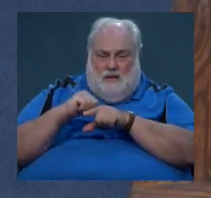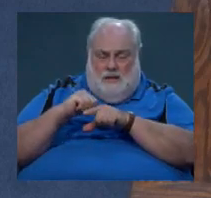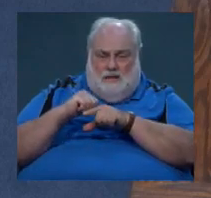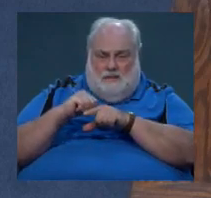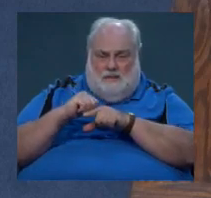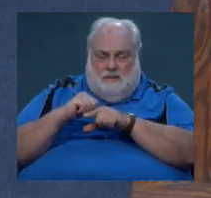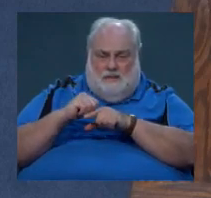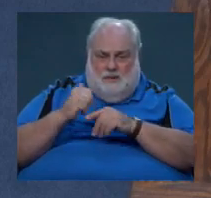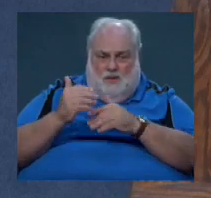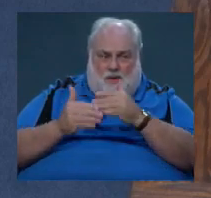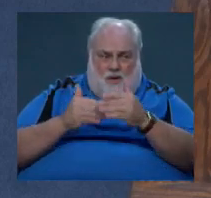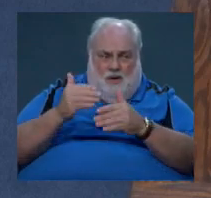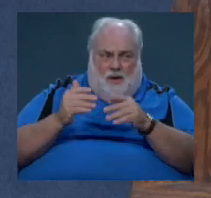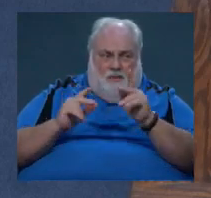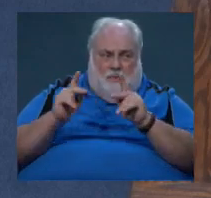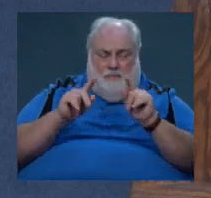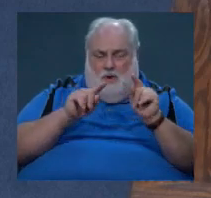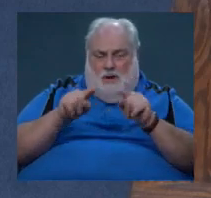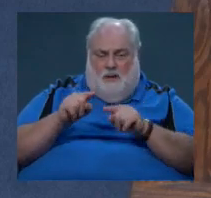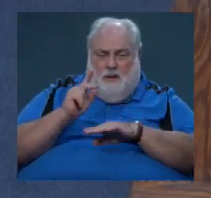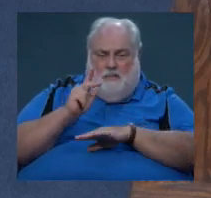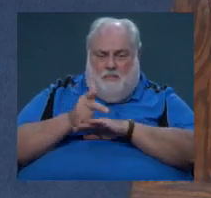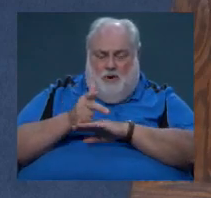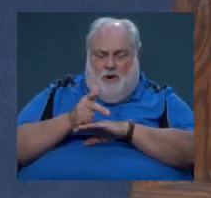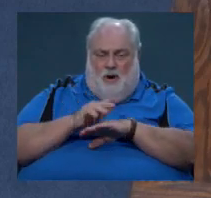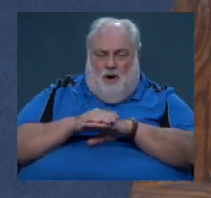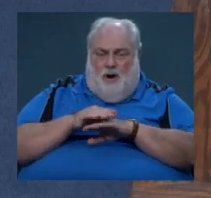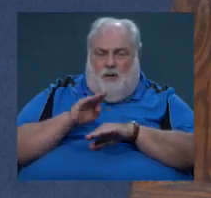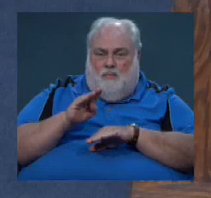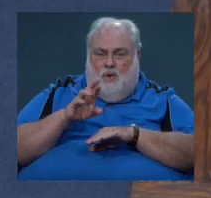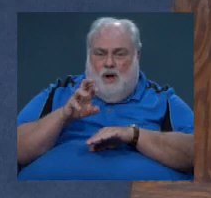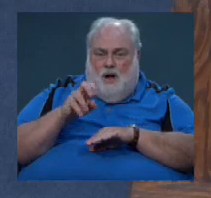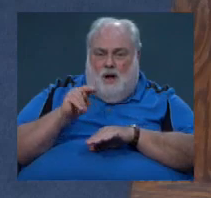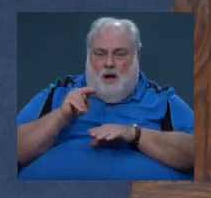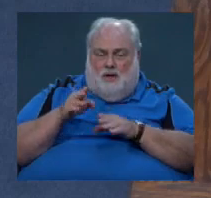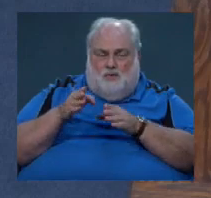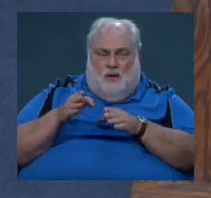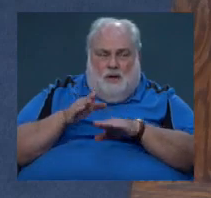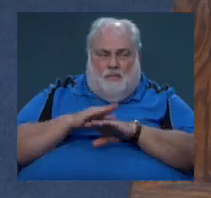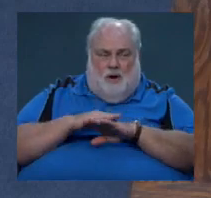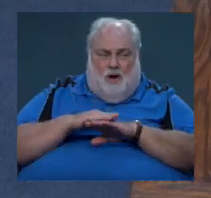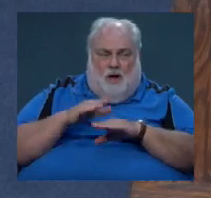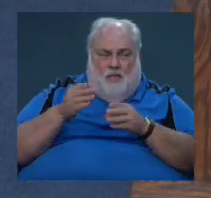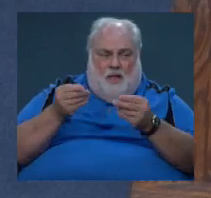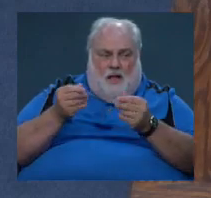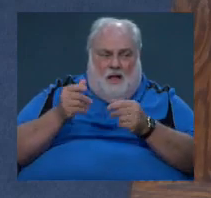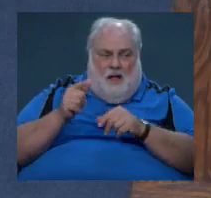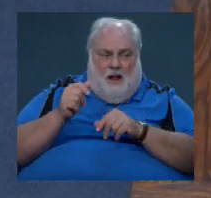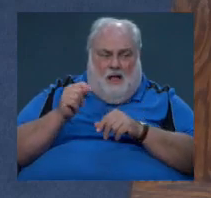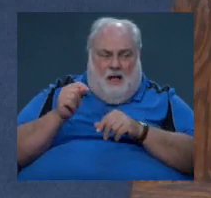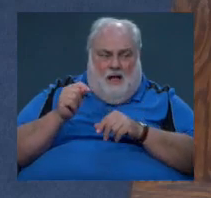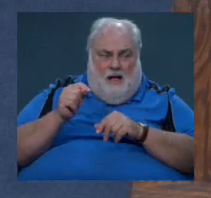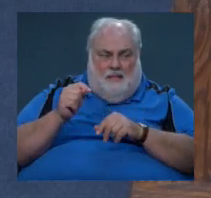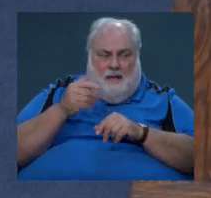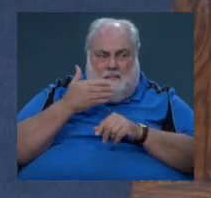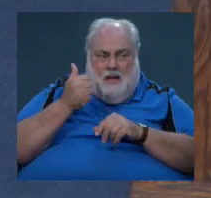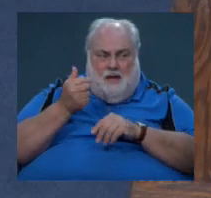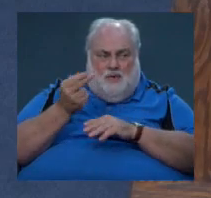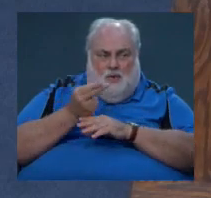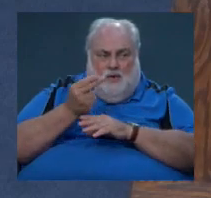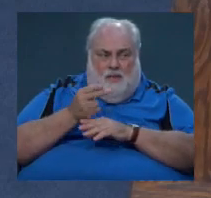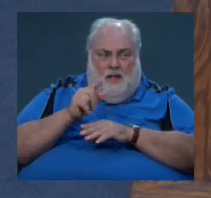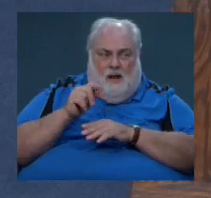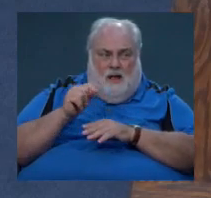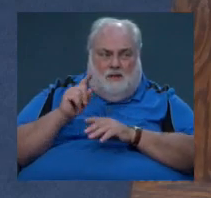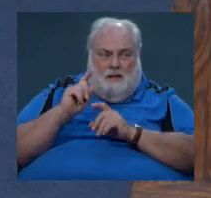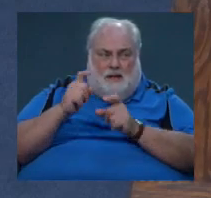In practice, people come and park on Brown Street. They're parking on the lot right now. They appreciate it. The best use of the lot